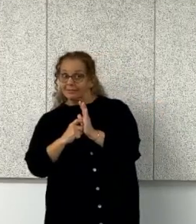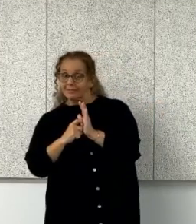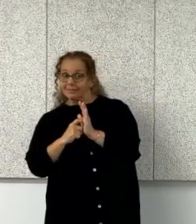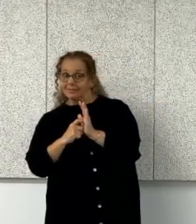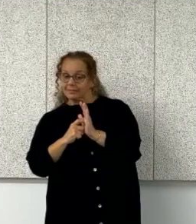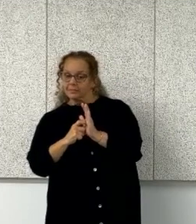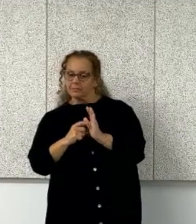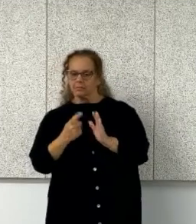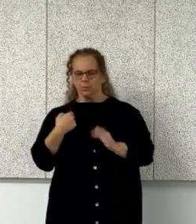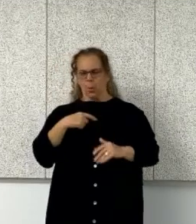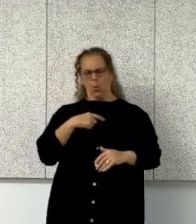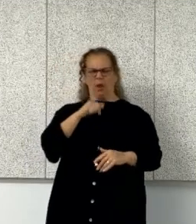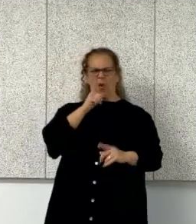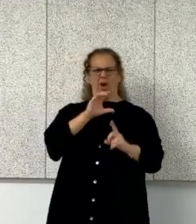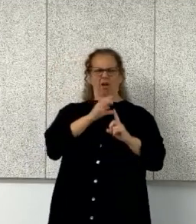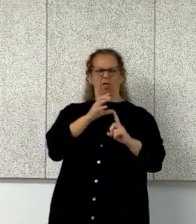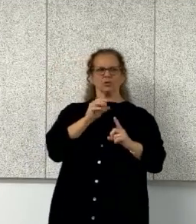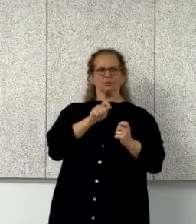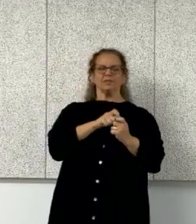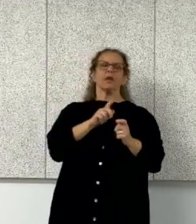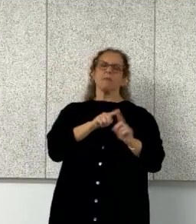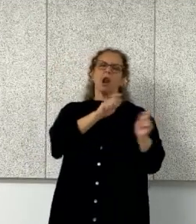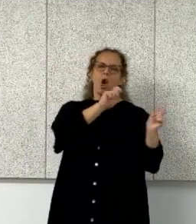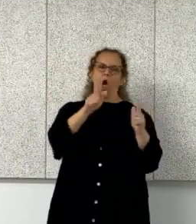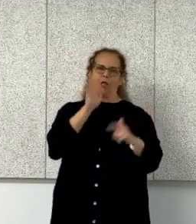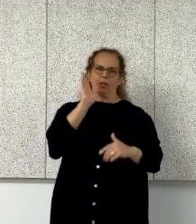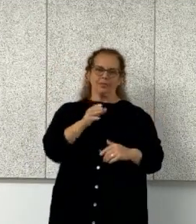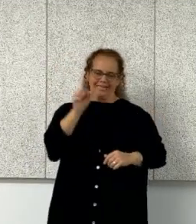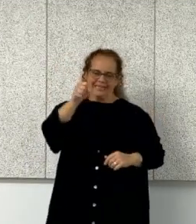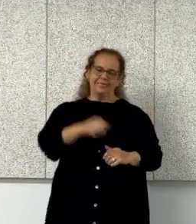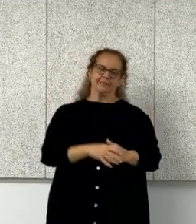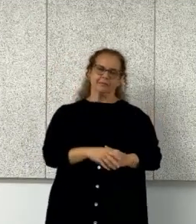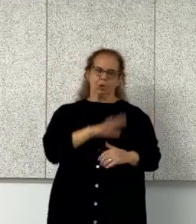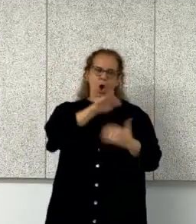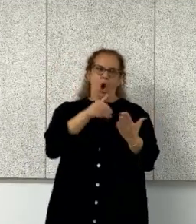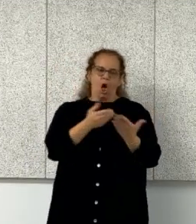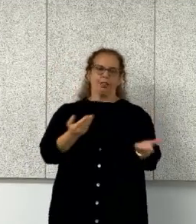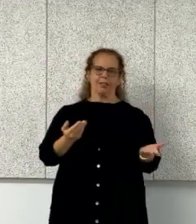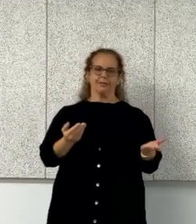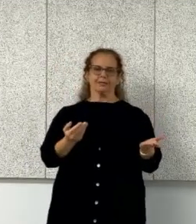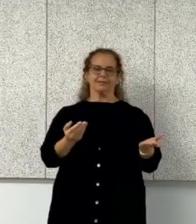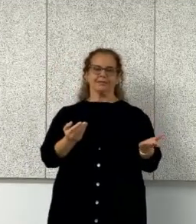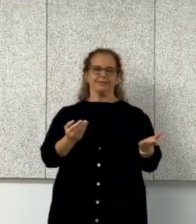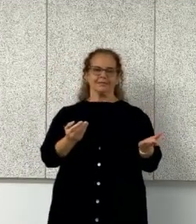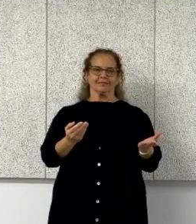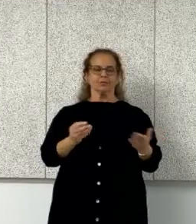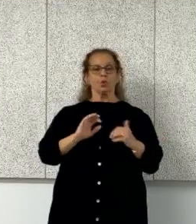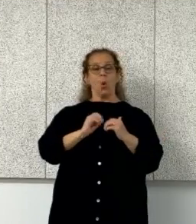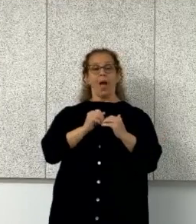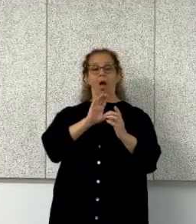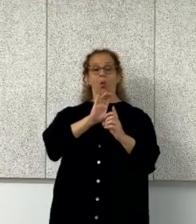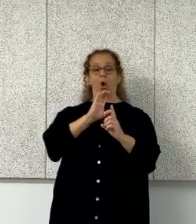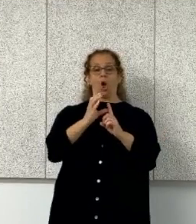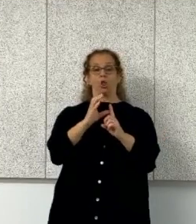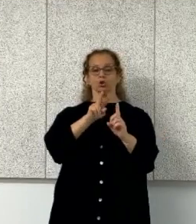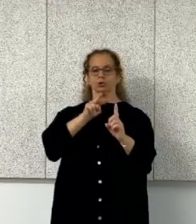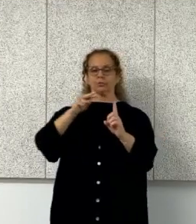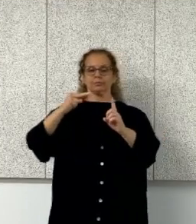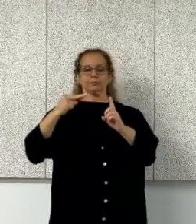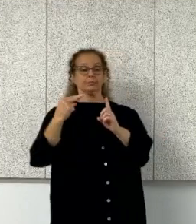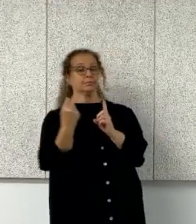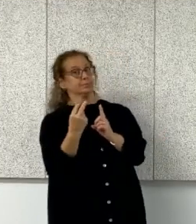sit within, but almost every institution is culturally specific. So how do we think about the culture that is perceived as exclusionary or